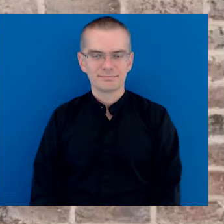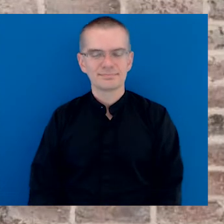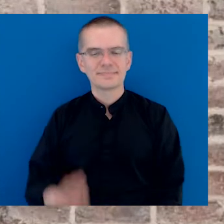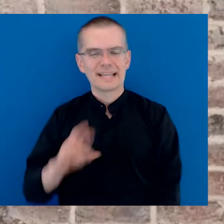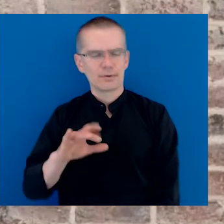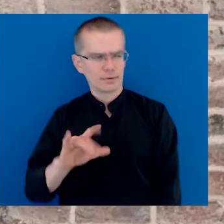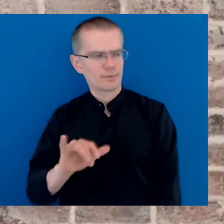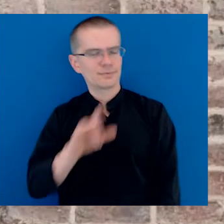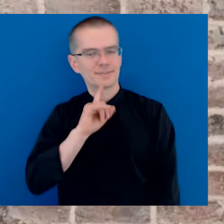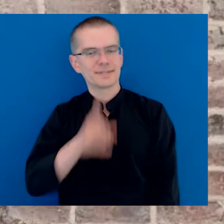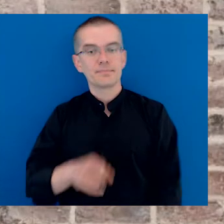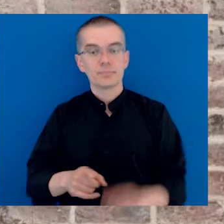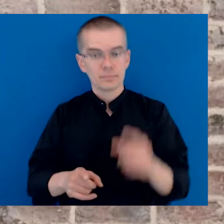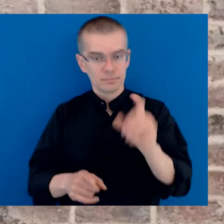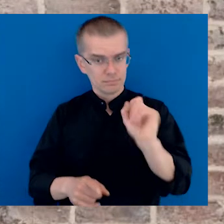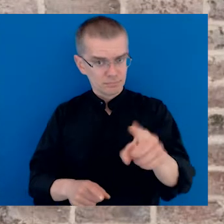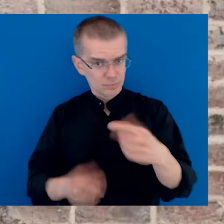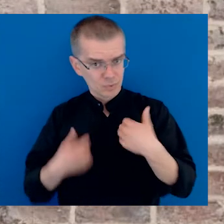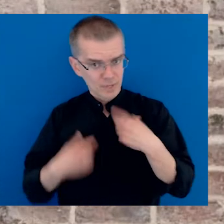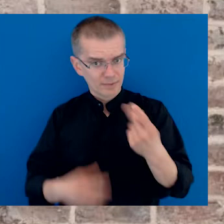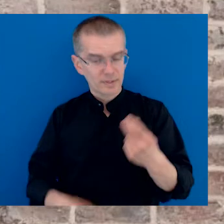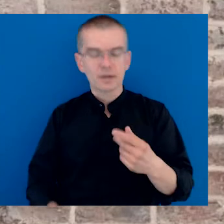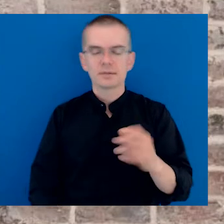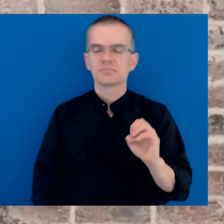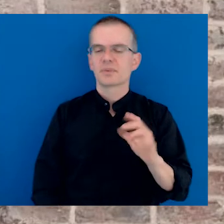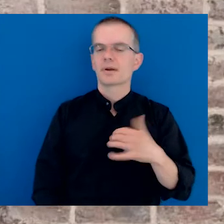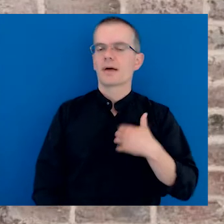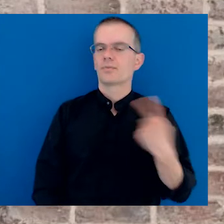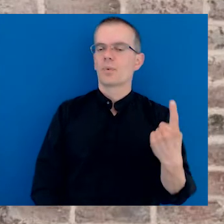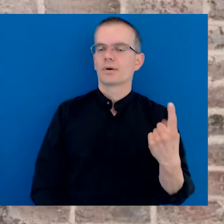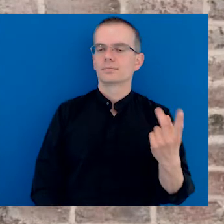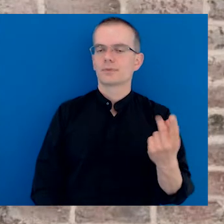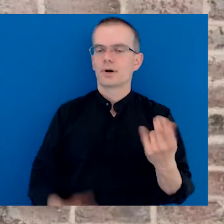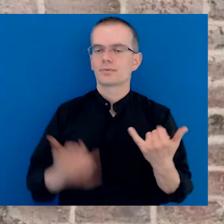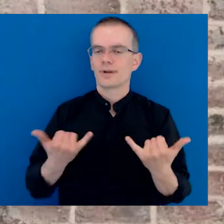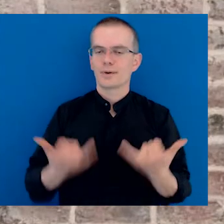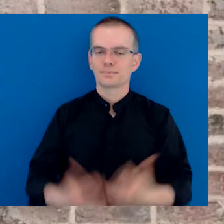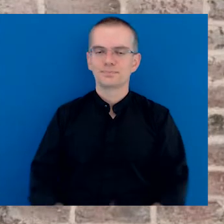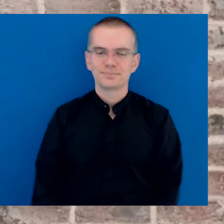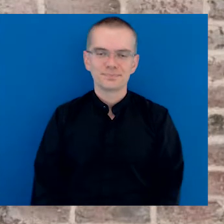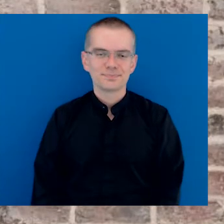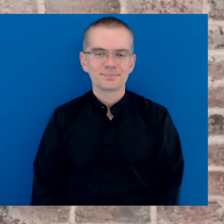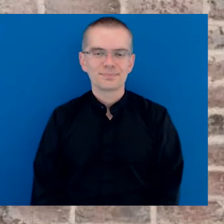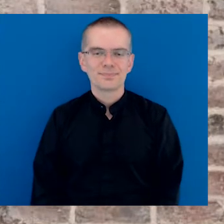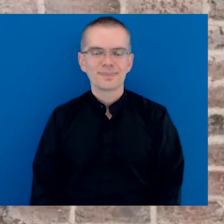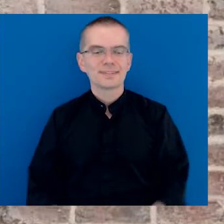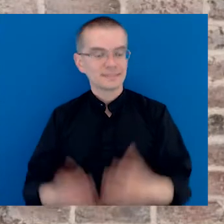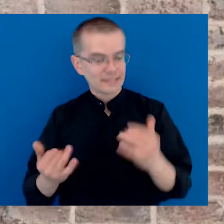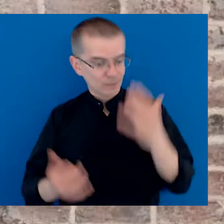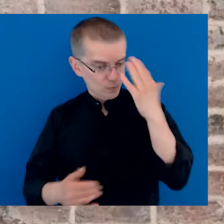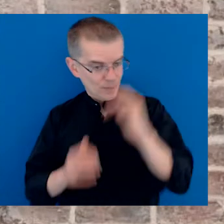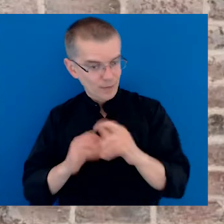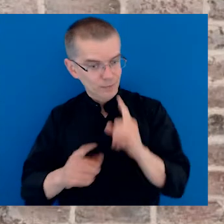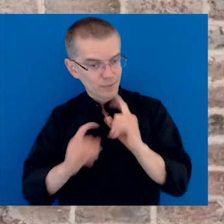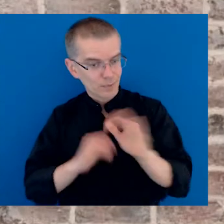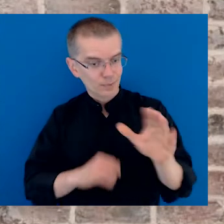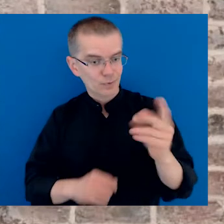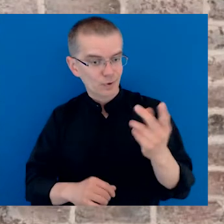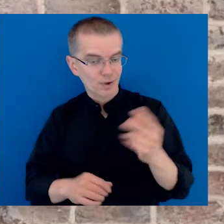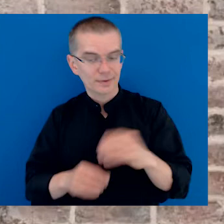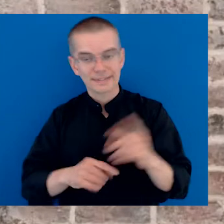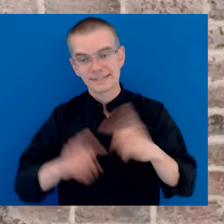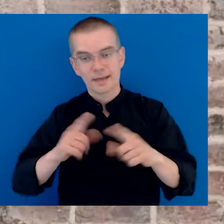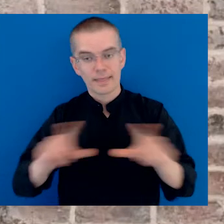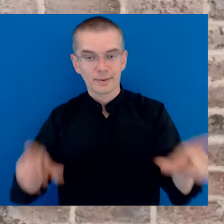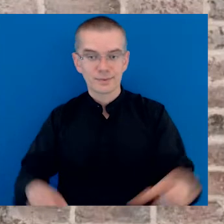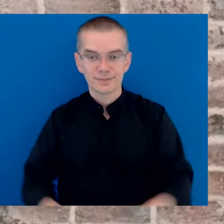Really? You have dogs. Do you have dogs, Eric? Yeah, we have one right now. Yeah. Okay, so there you go. Now you know how to talk to your dog in sign